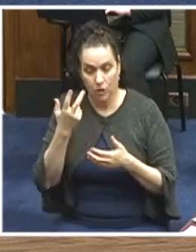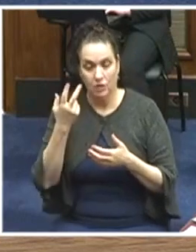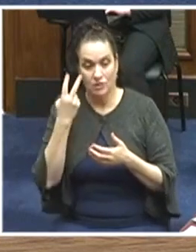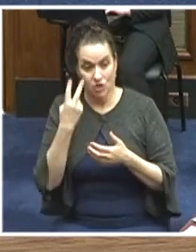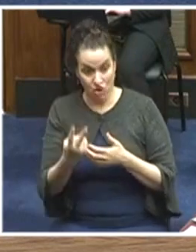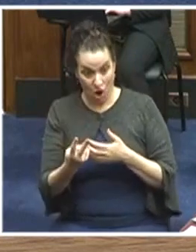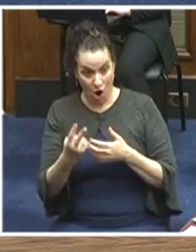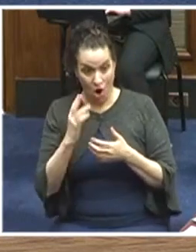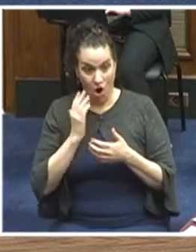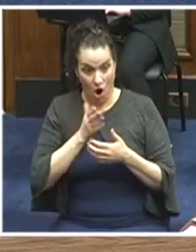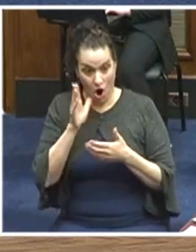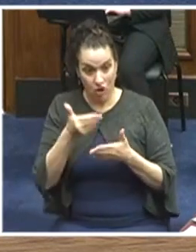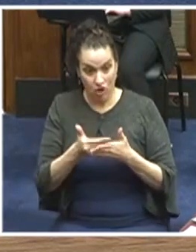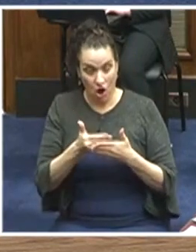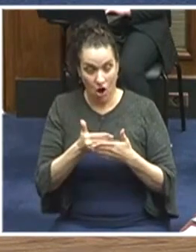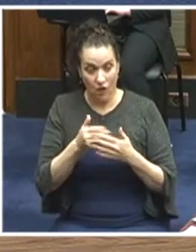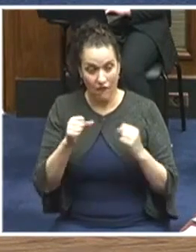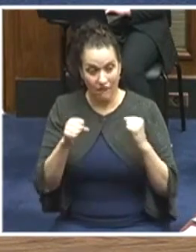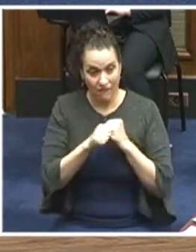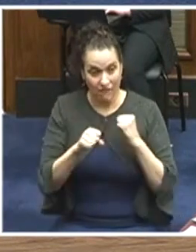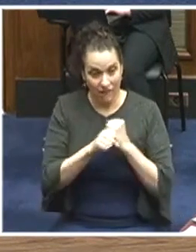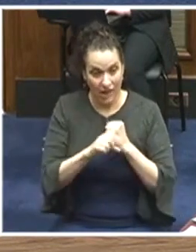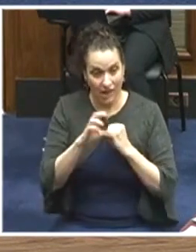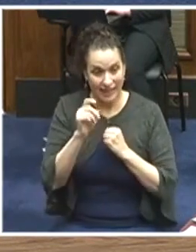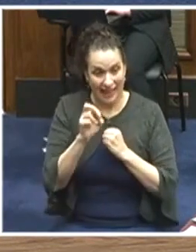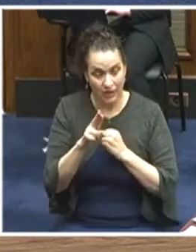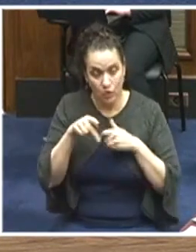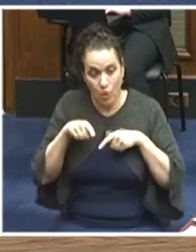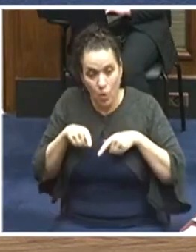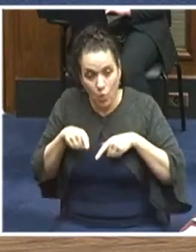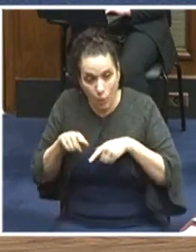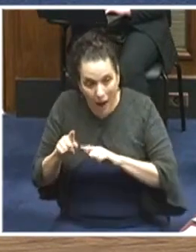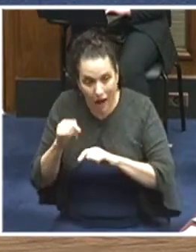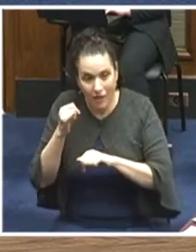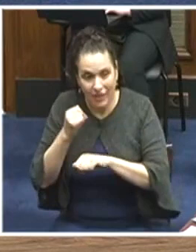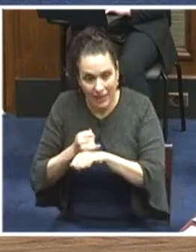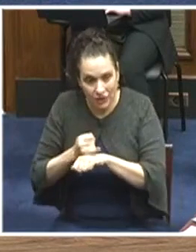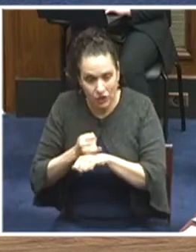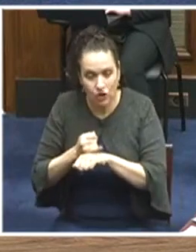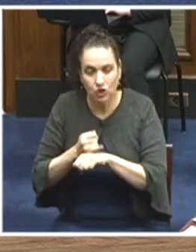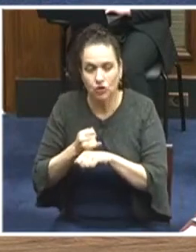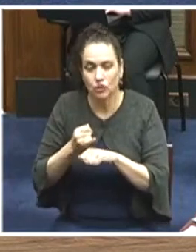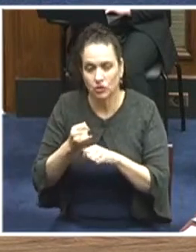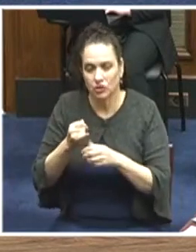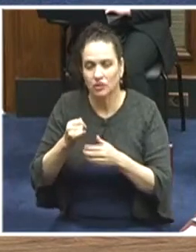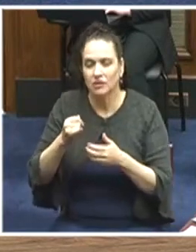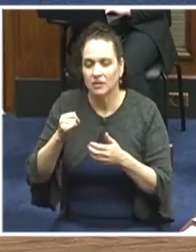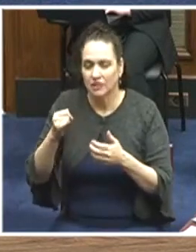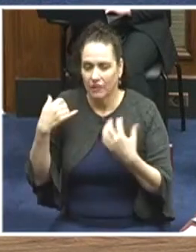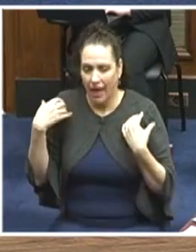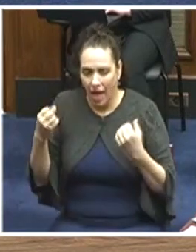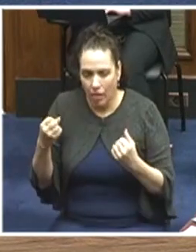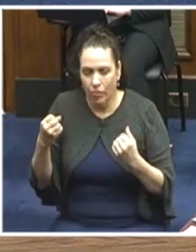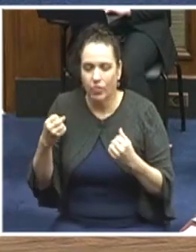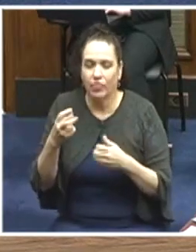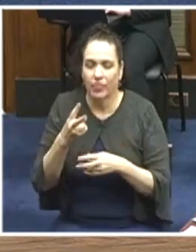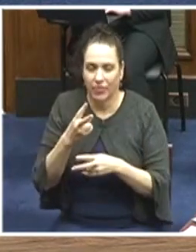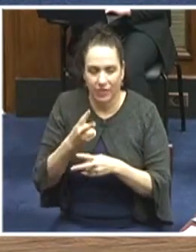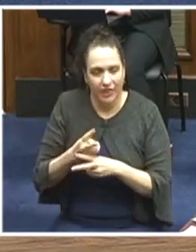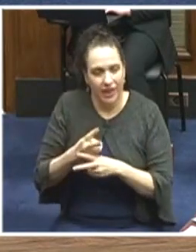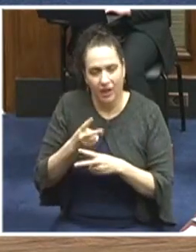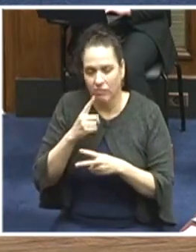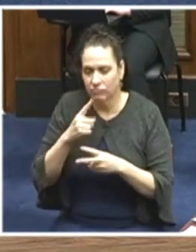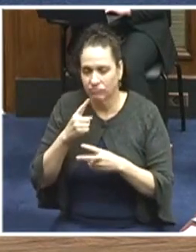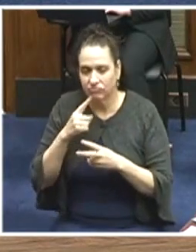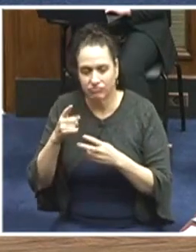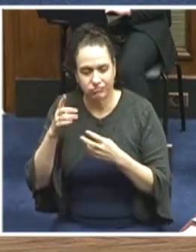the institutions of medicine, thanks to the ACA, colluded with a disease against her. There is one correct long-term